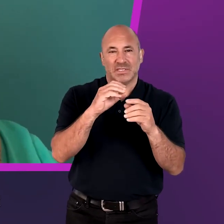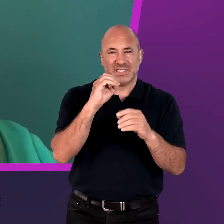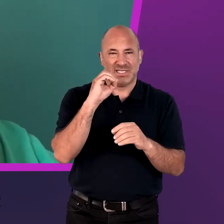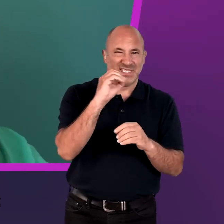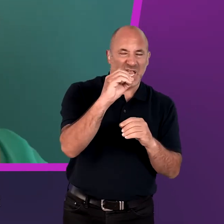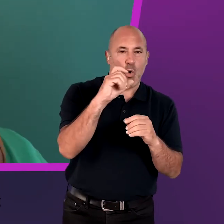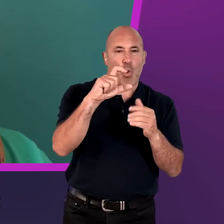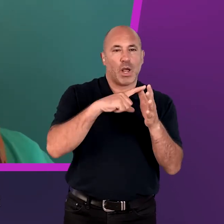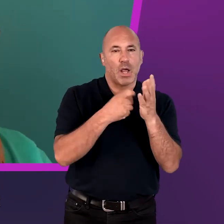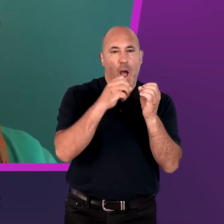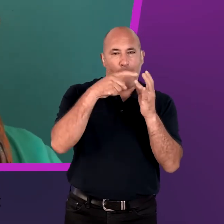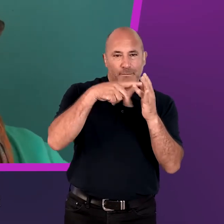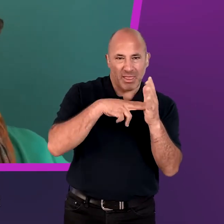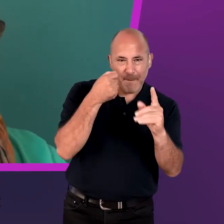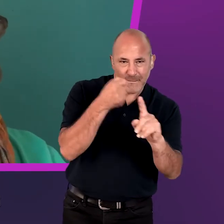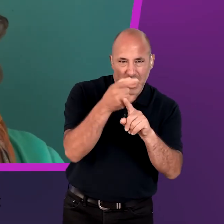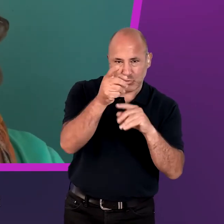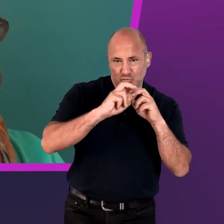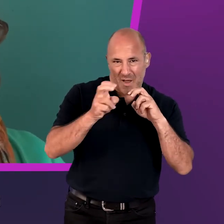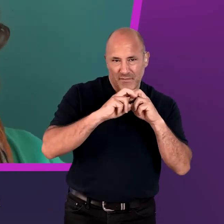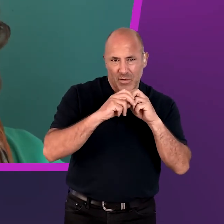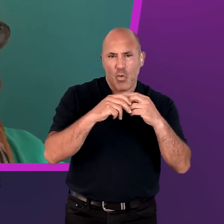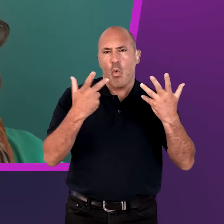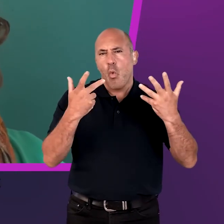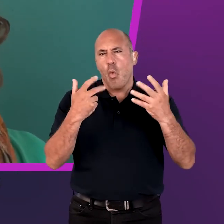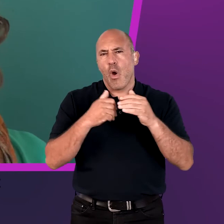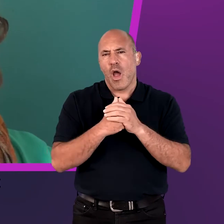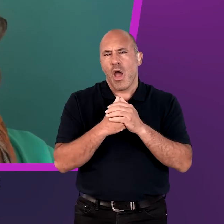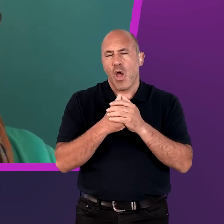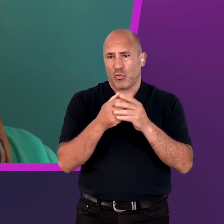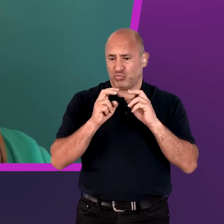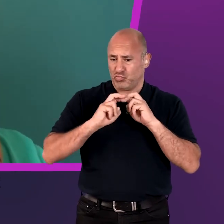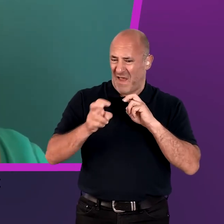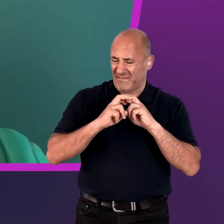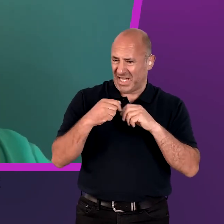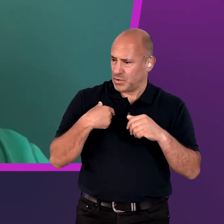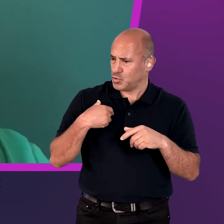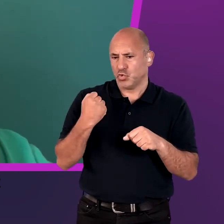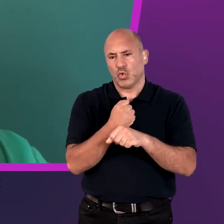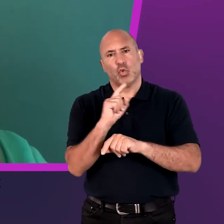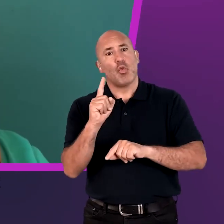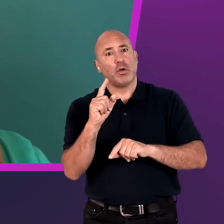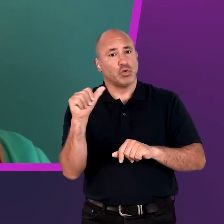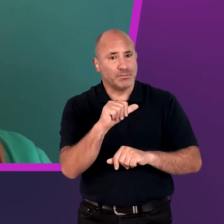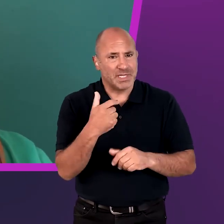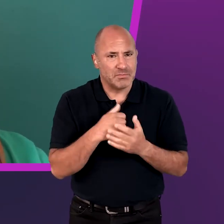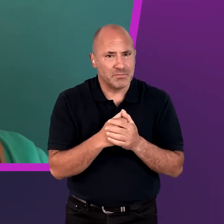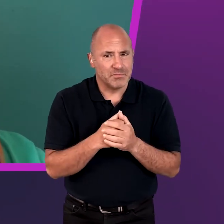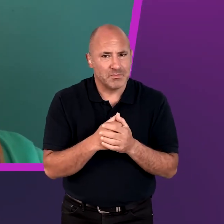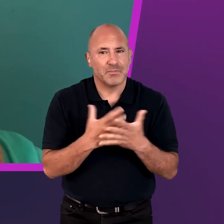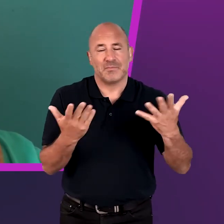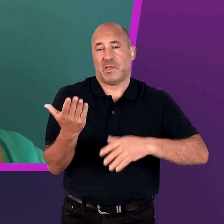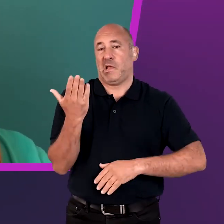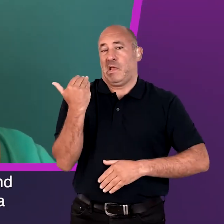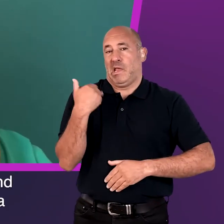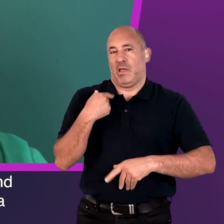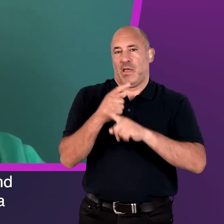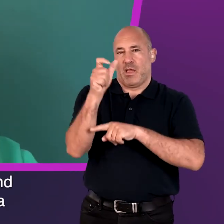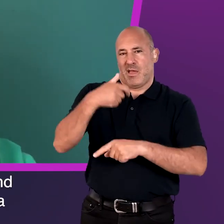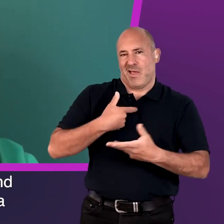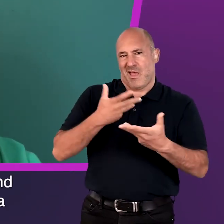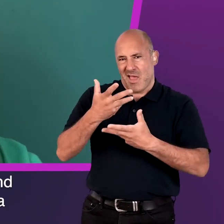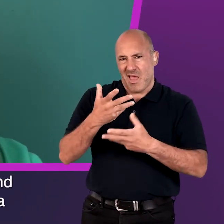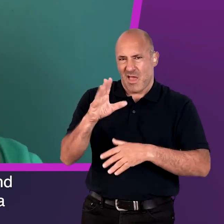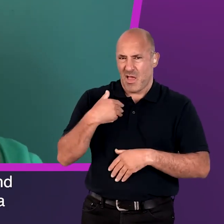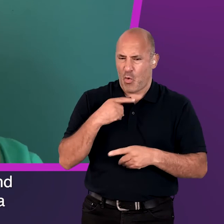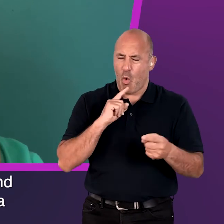Is it about aiming towards a net zero carbon impact whilst you travel? Or is it more about what you do whilst you're travelling? I was talking to